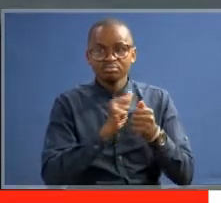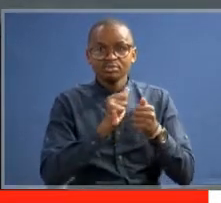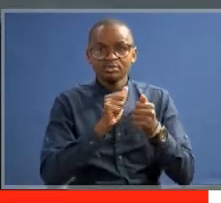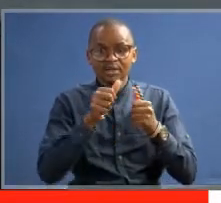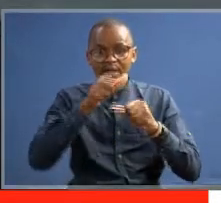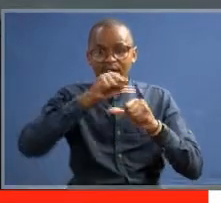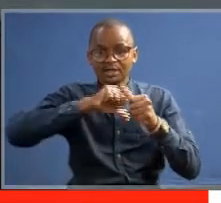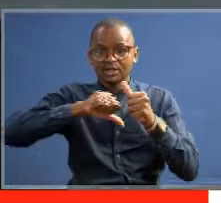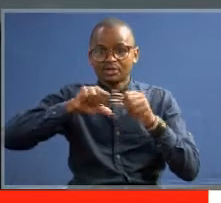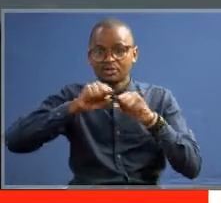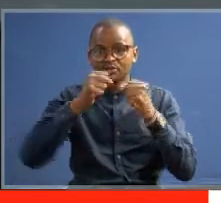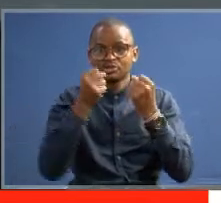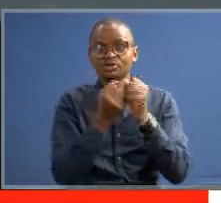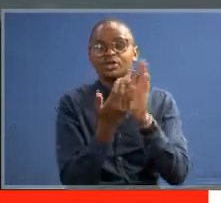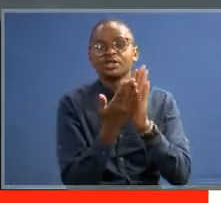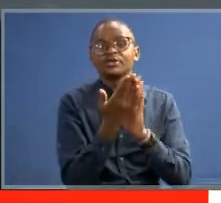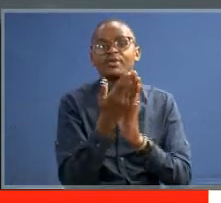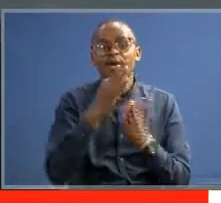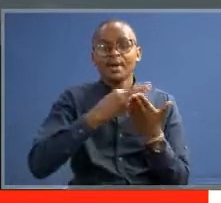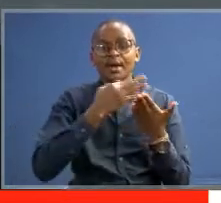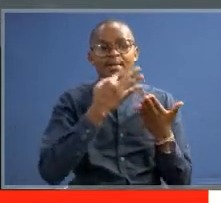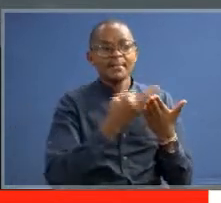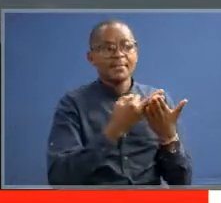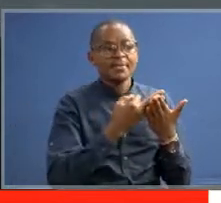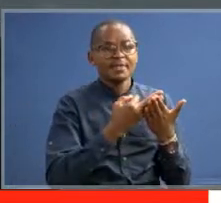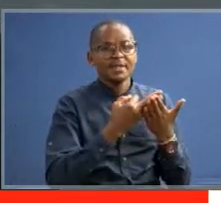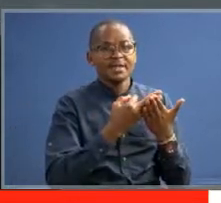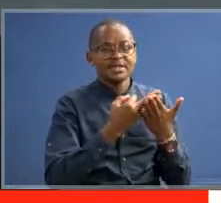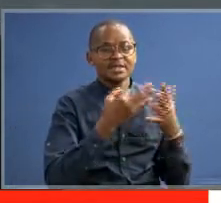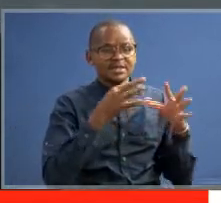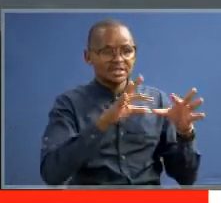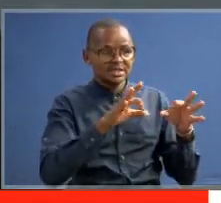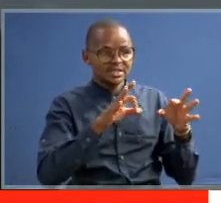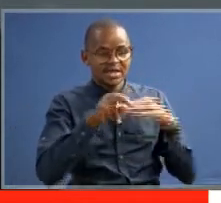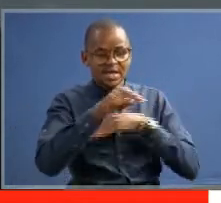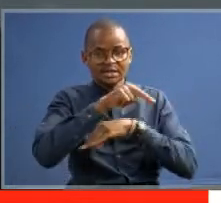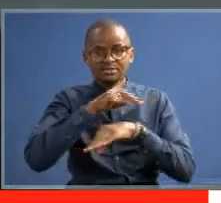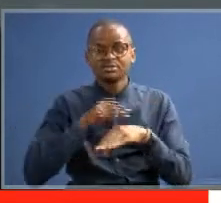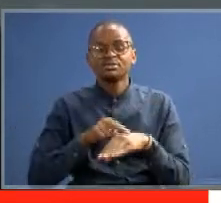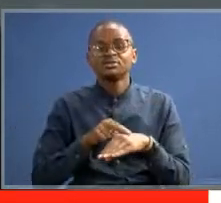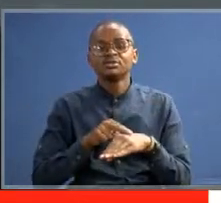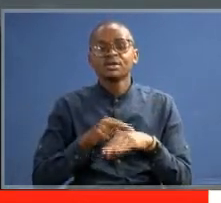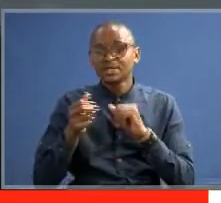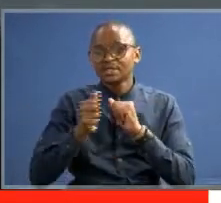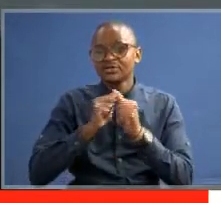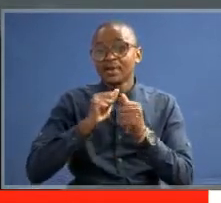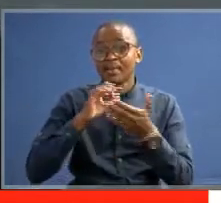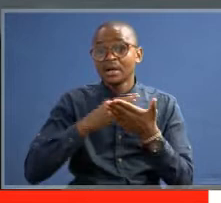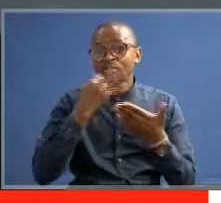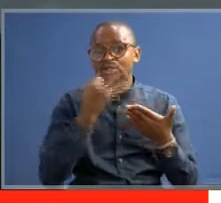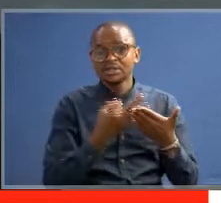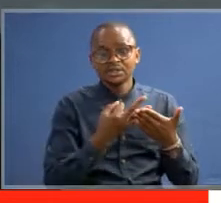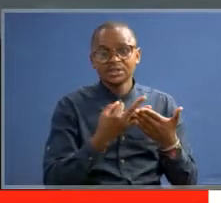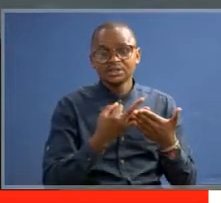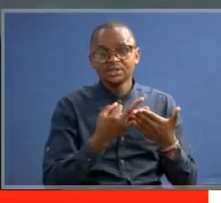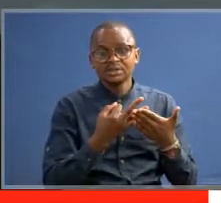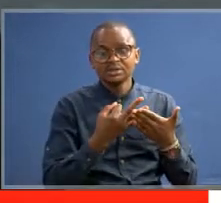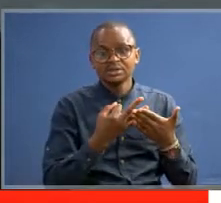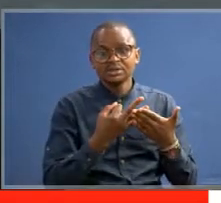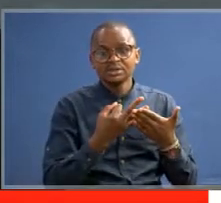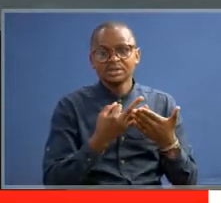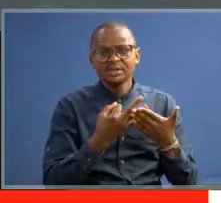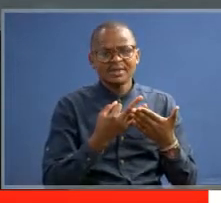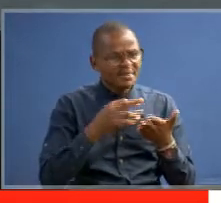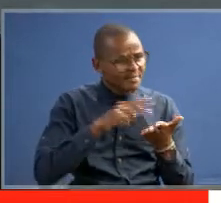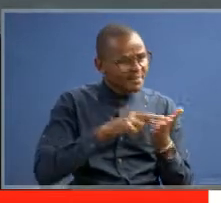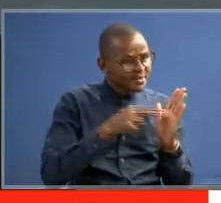Social Development Fund that is supposed to take over the National Sports Fund. I mean, does